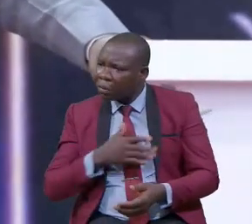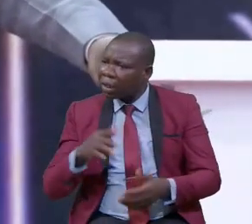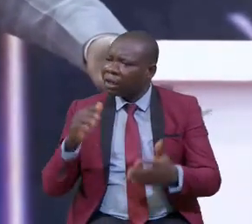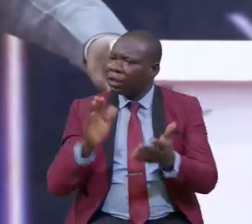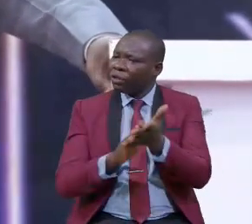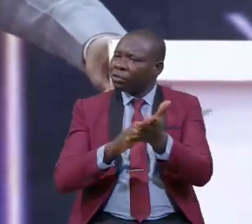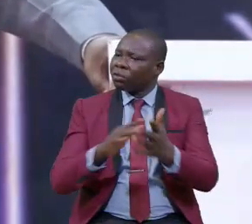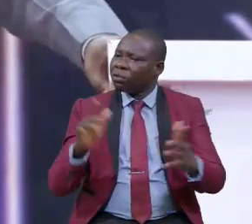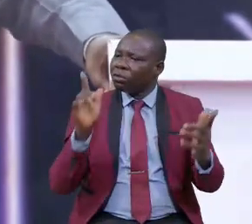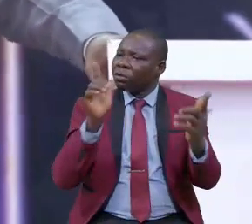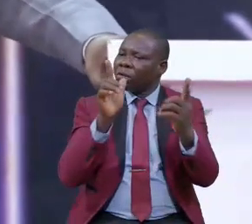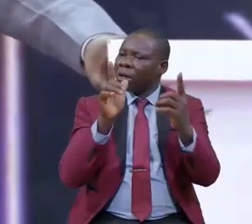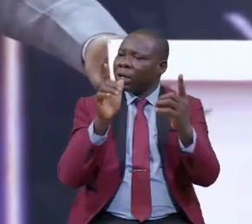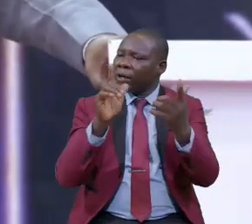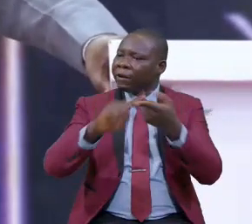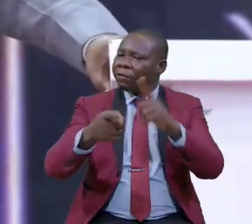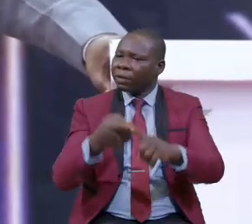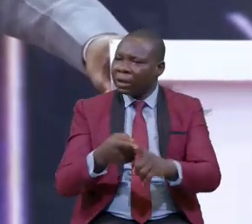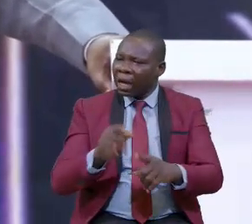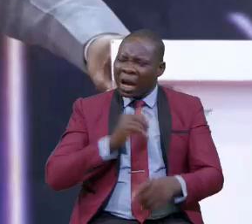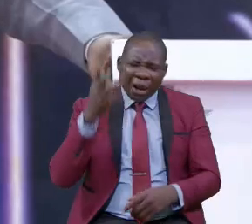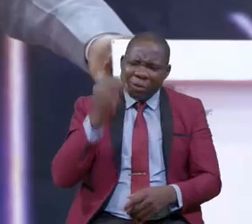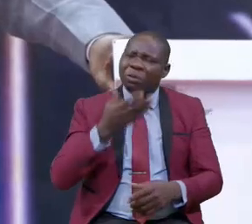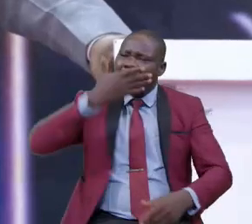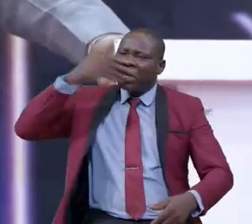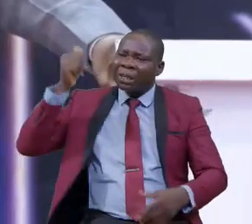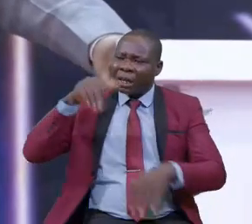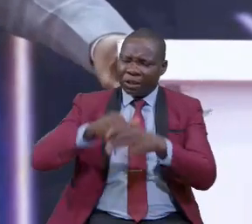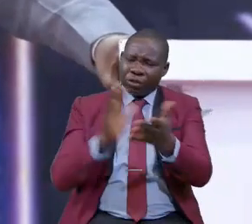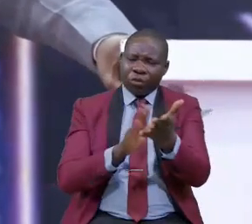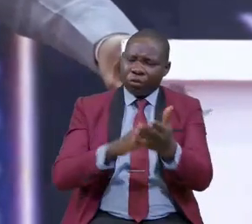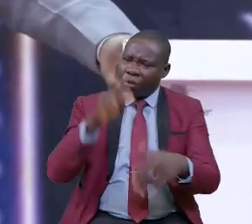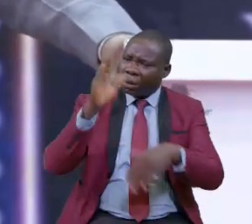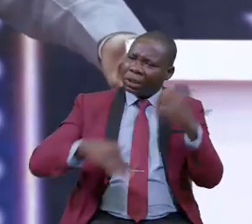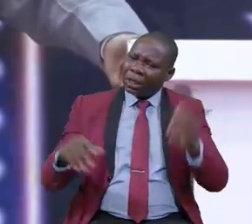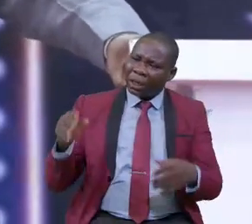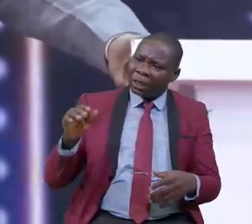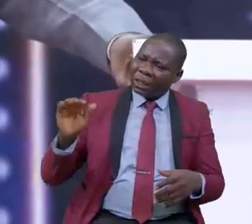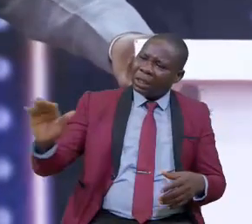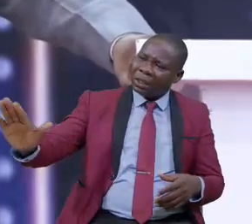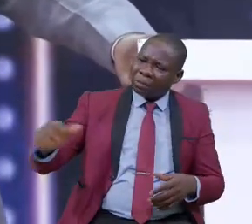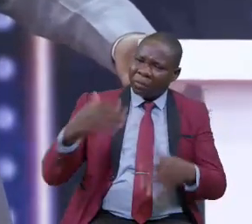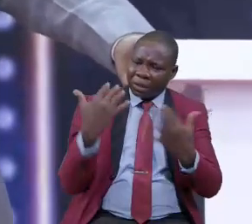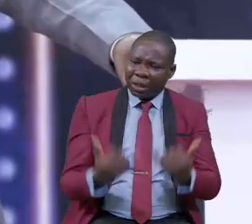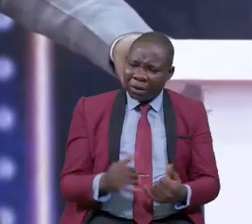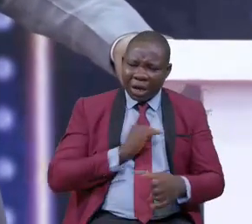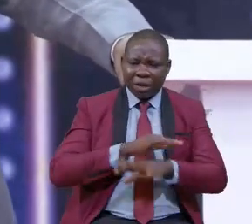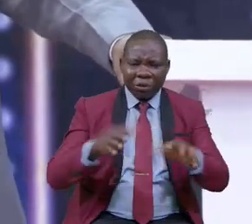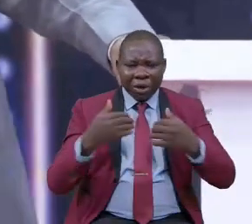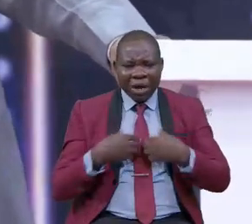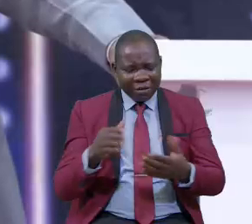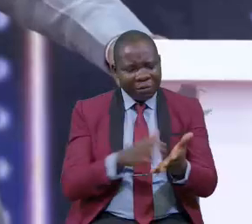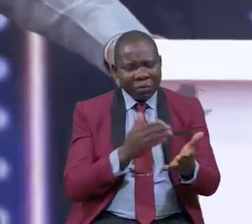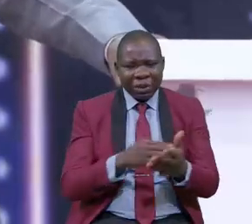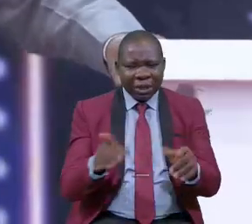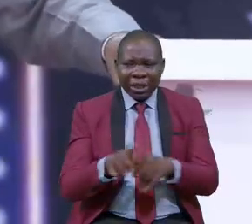me, because of preaching and pushing the gospel. I don't even have a good vehicle that will, you know, take me where I need to go, and